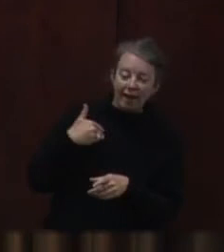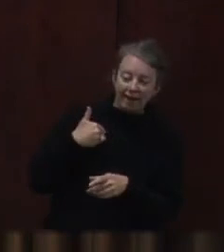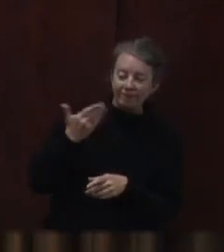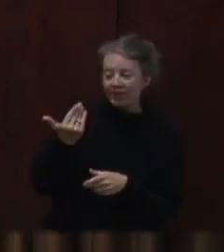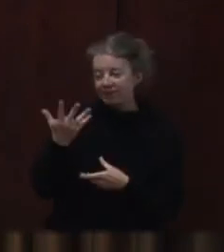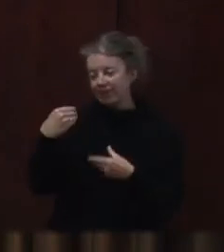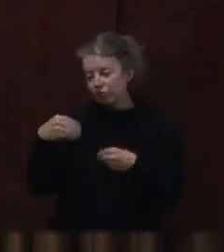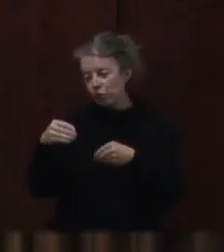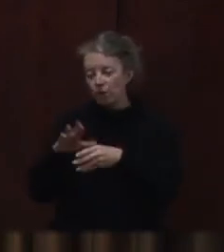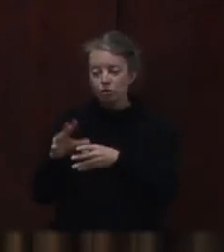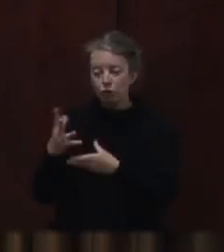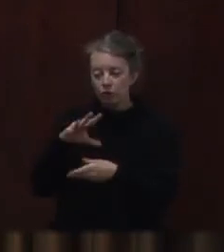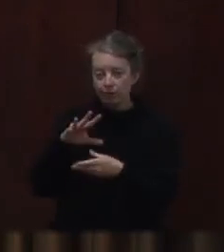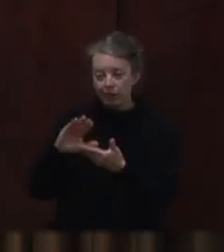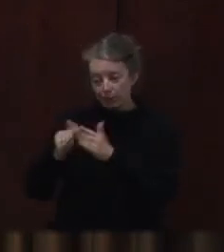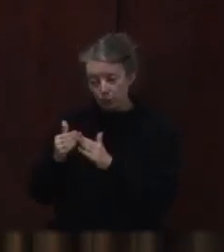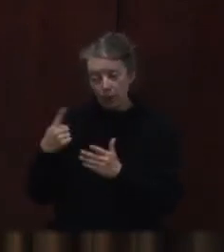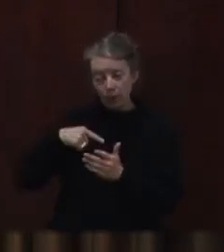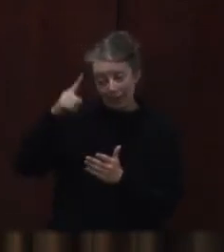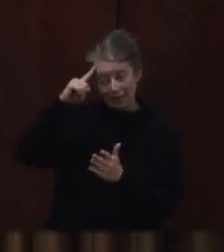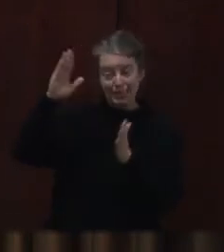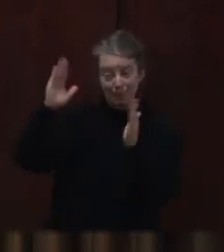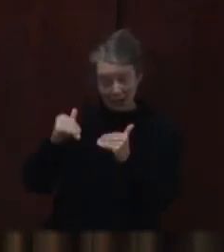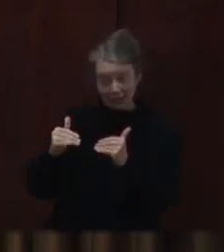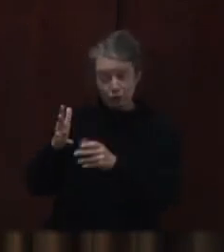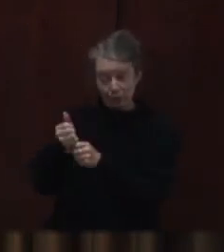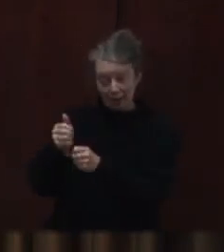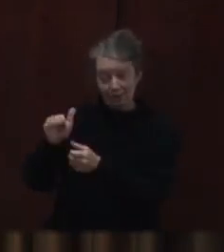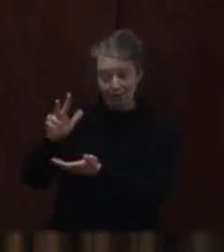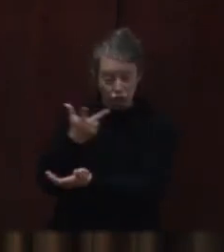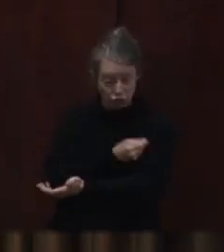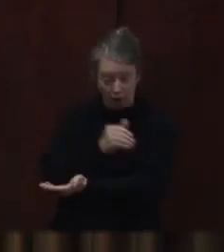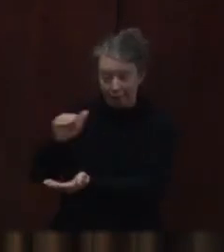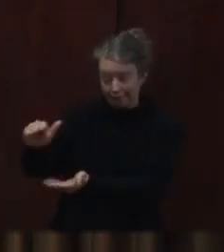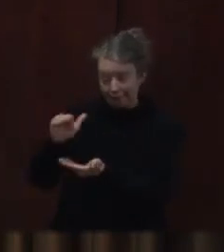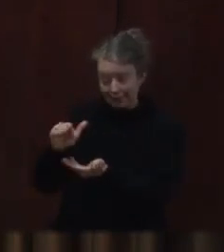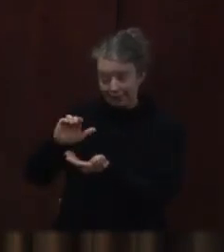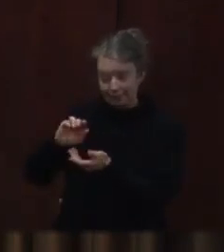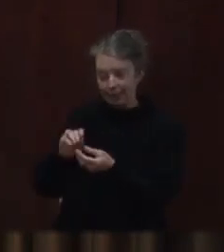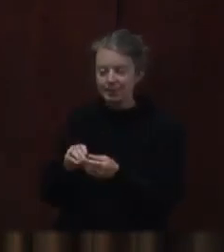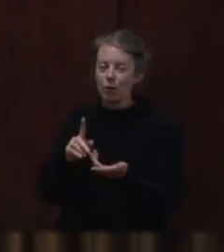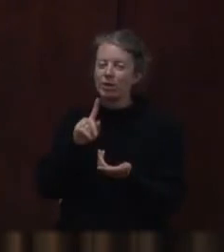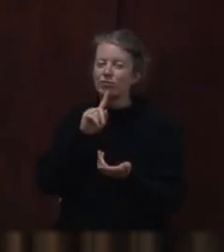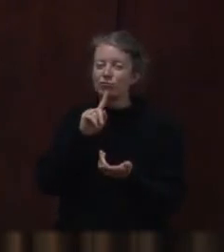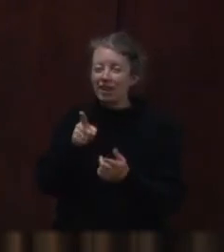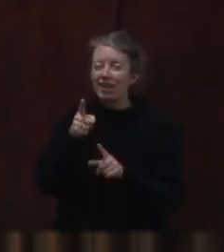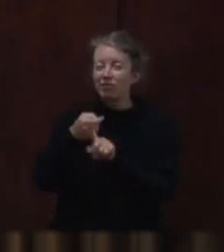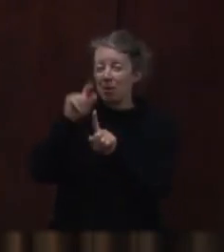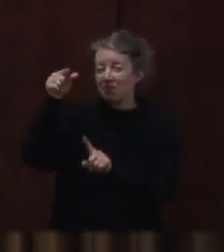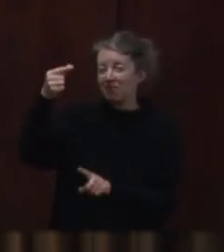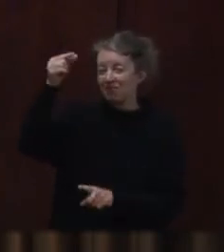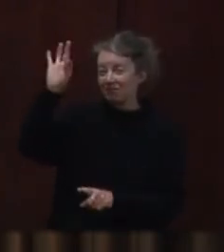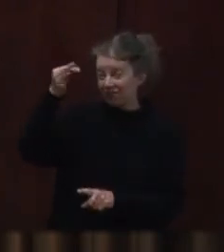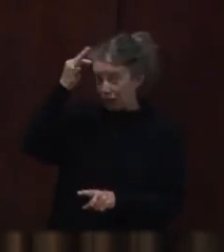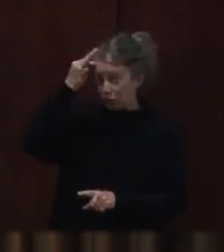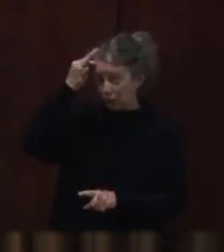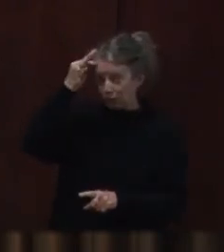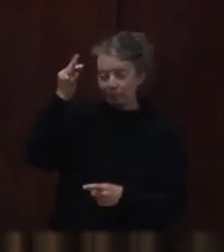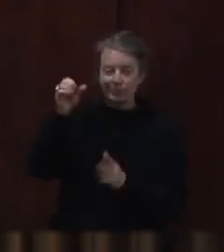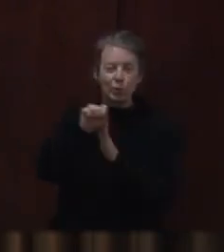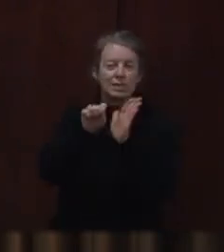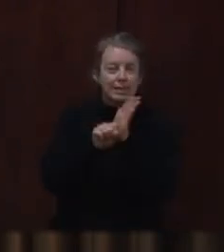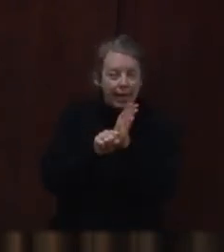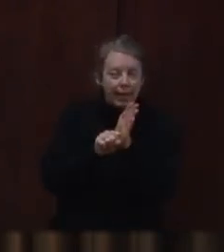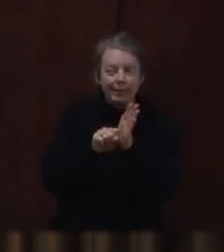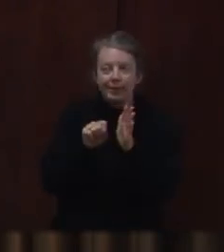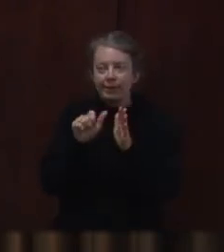But that is a federal vaccine program, so the state only knows that much. And so if anything like that were to happen